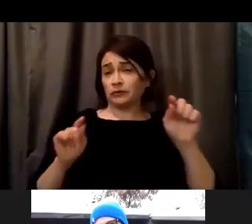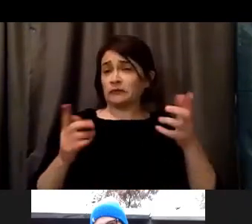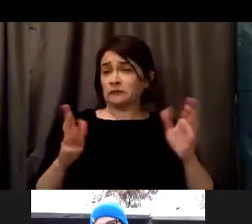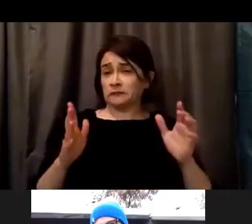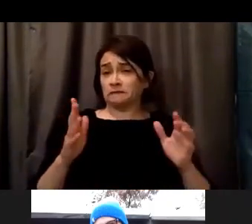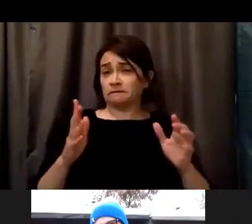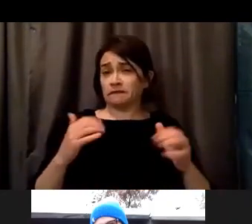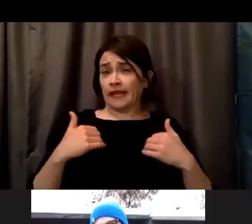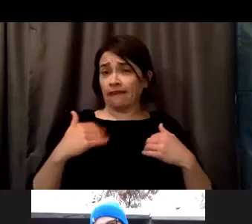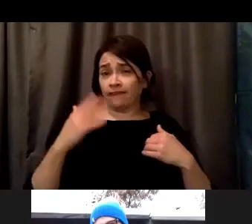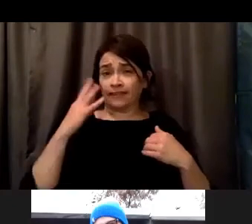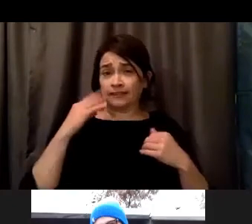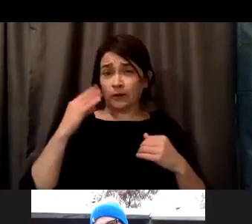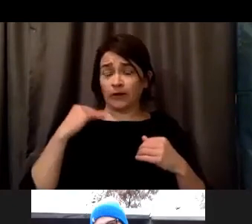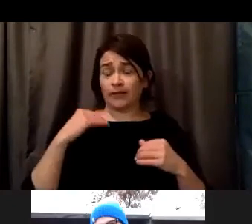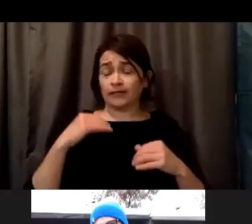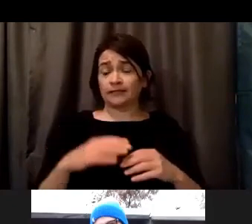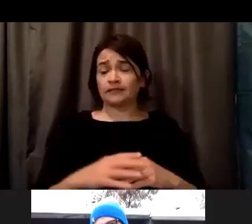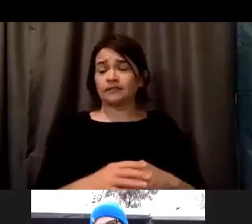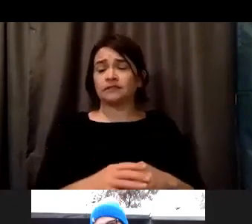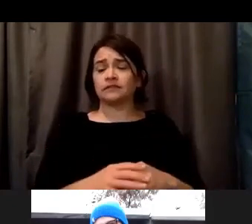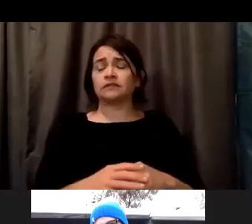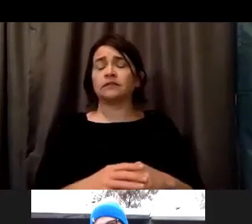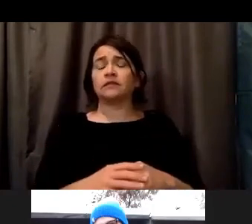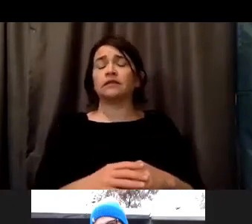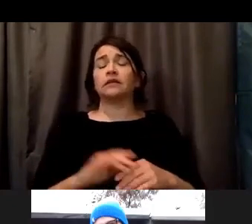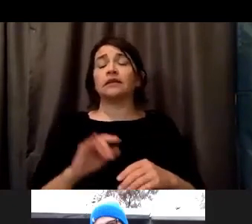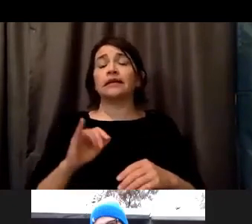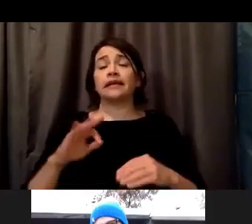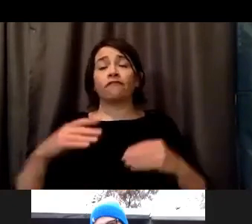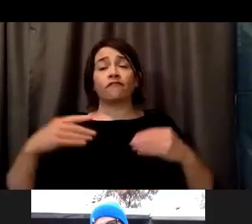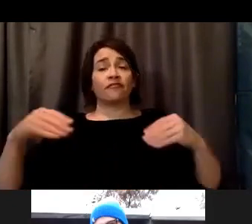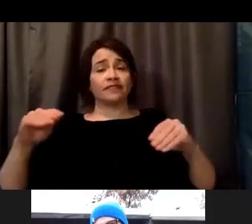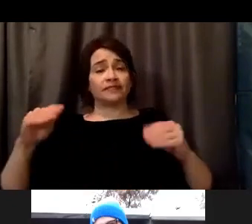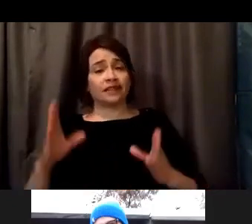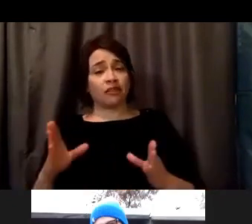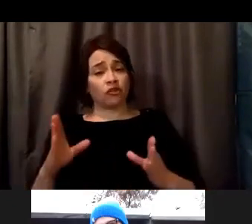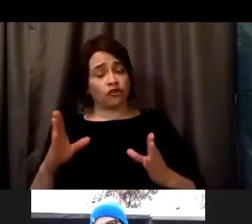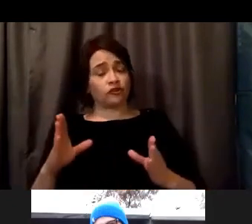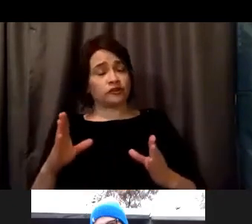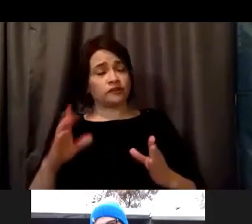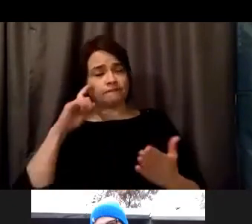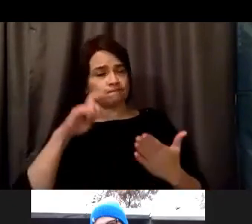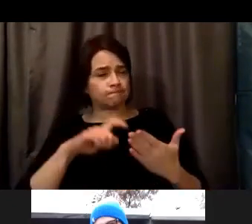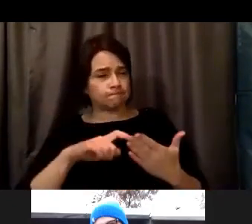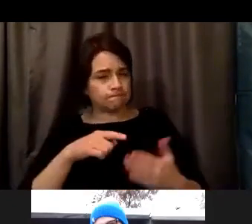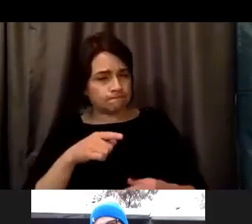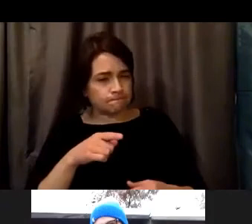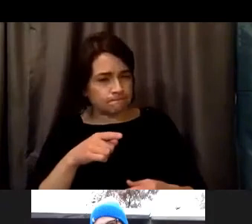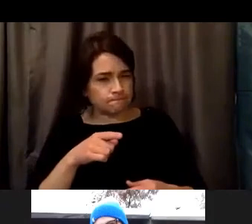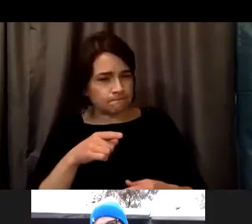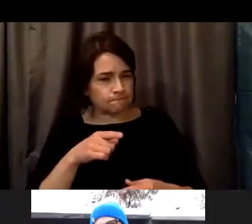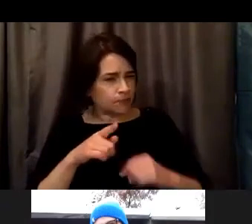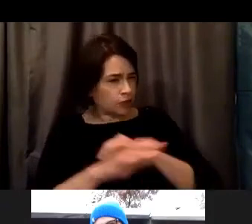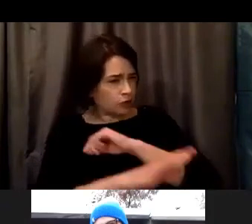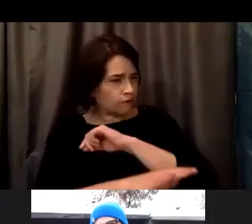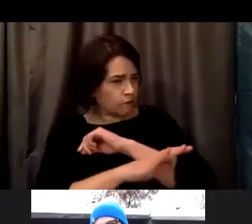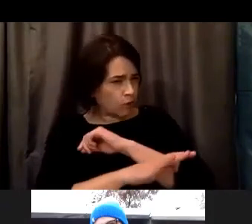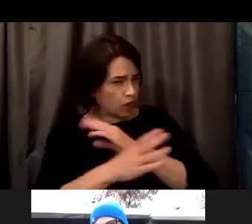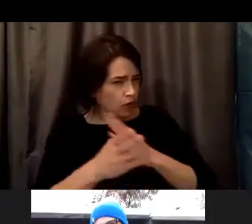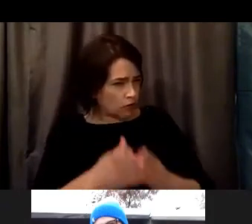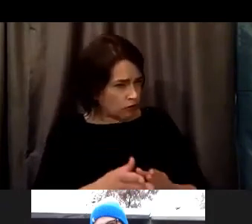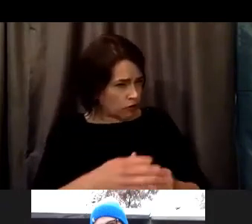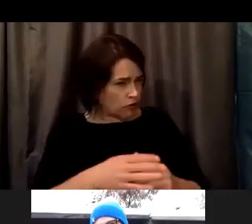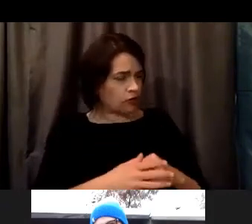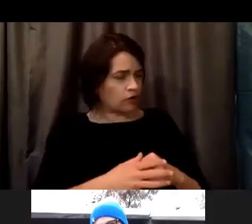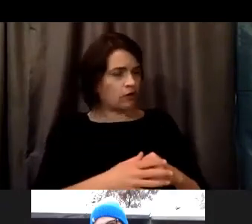there's any detection of foreign influence, or they look like you're a foreigner or a